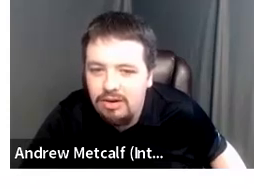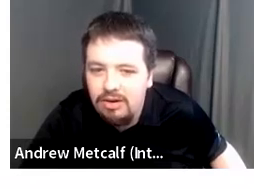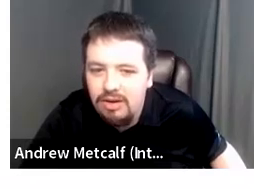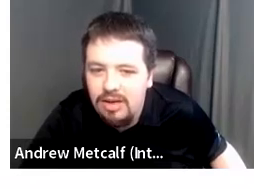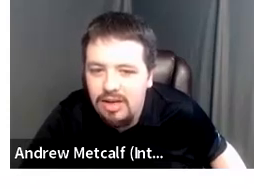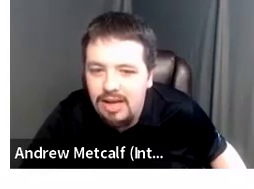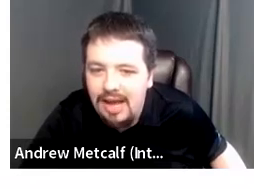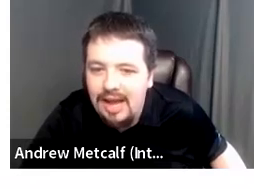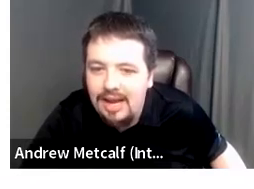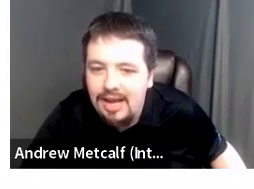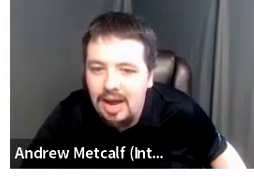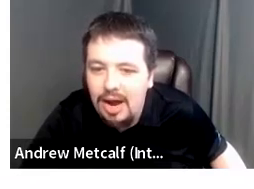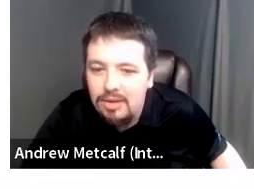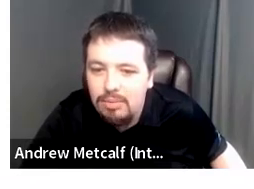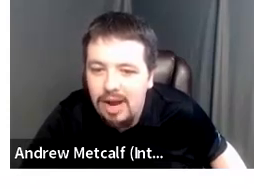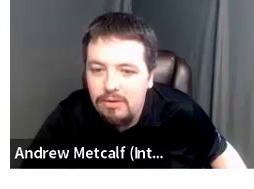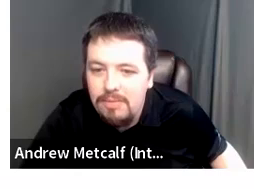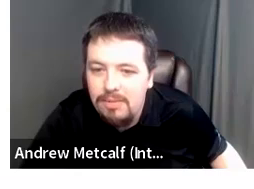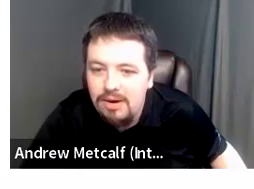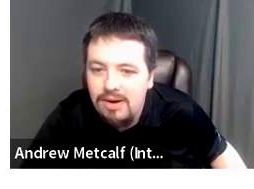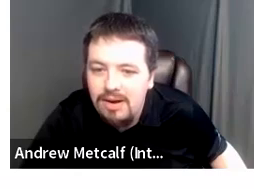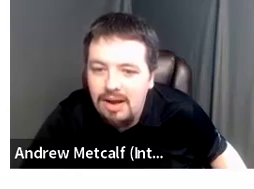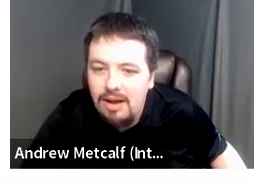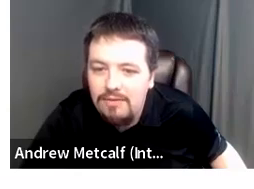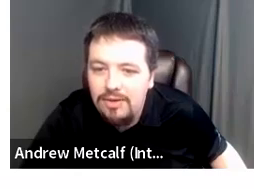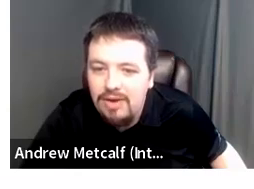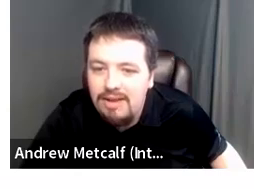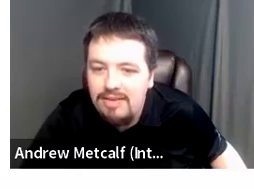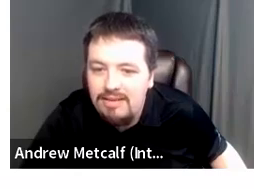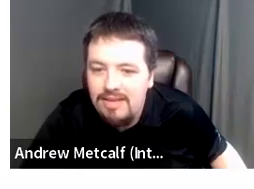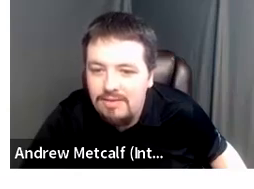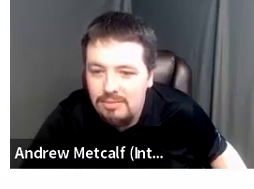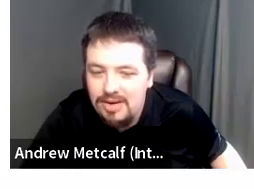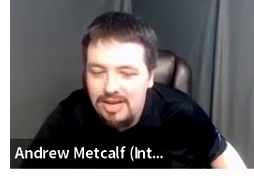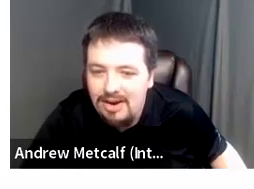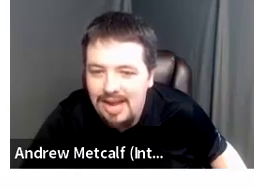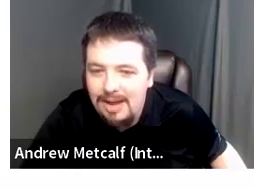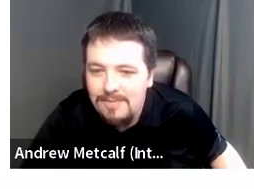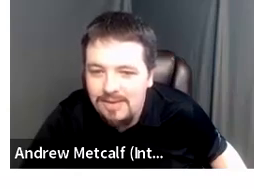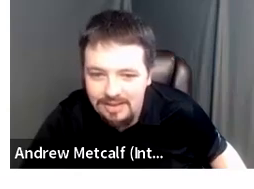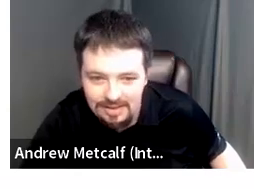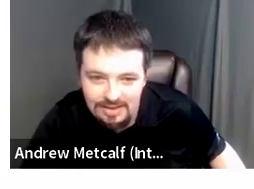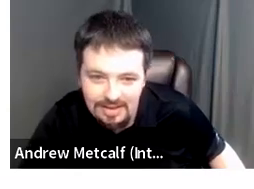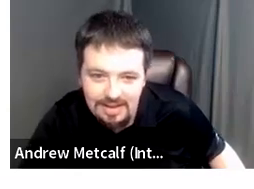kindergarten. And I was a proud member of the Tri-Cities deaf community. Here I